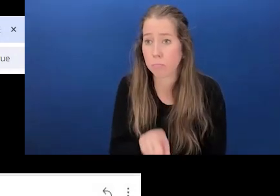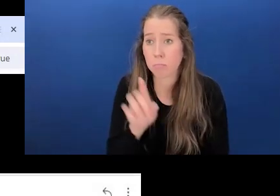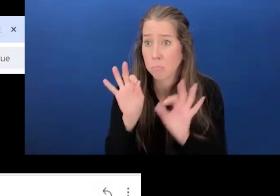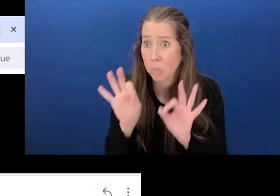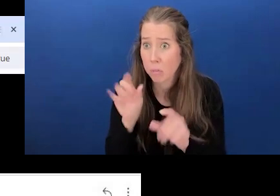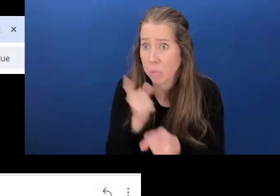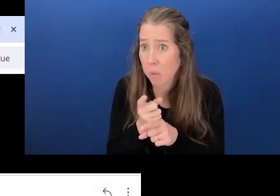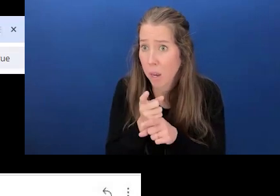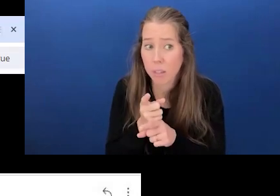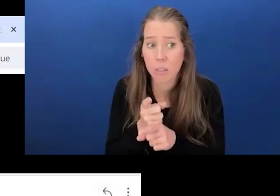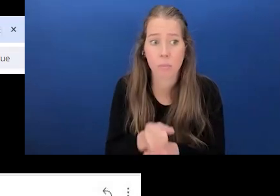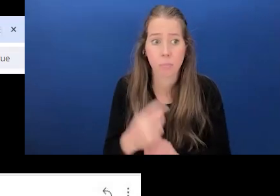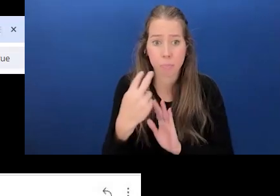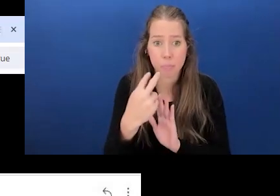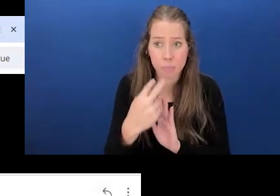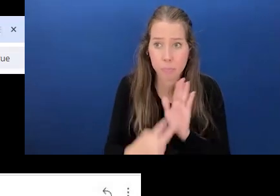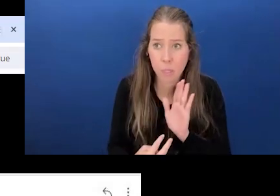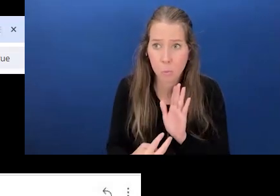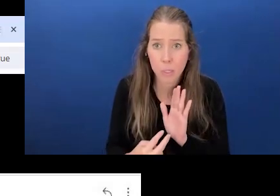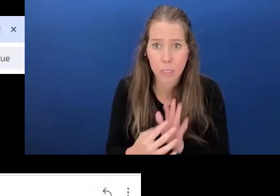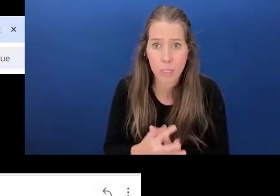right? Greeting,